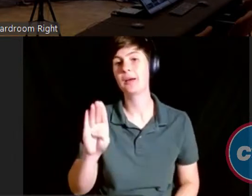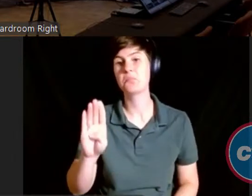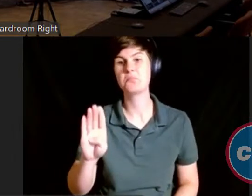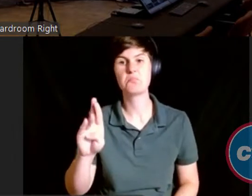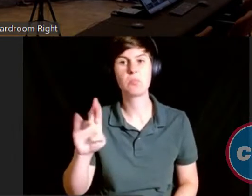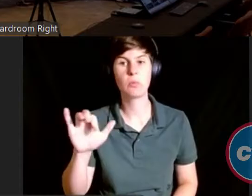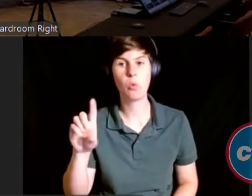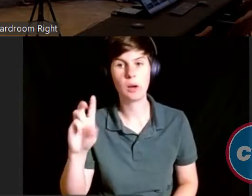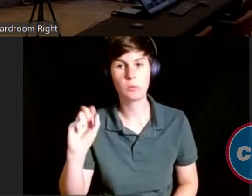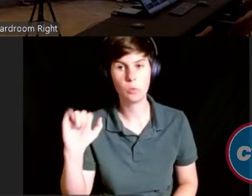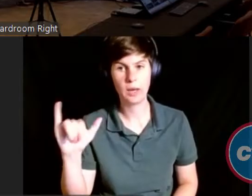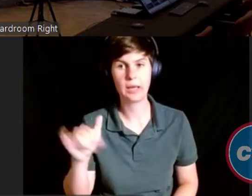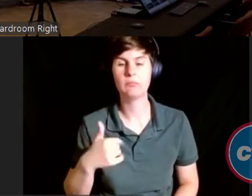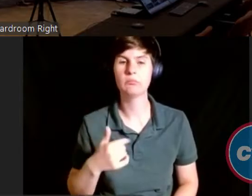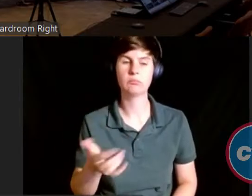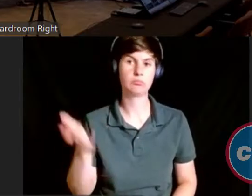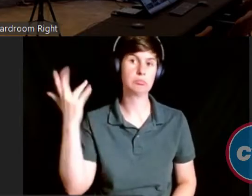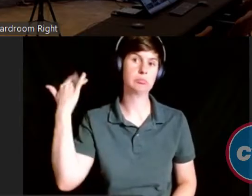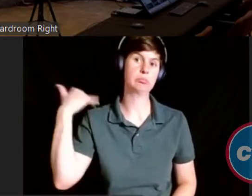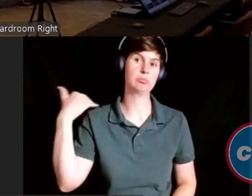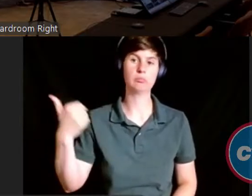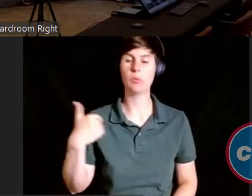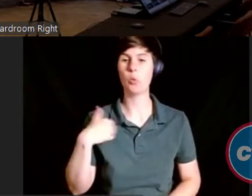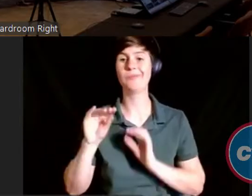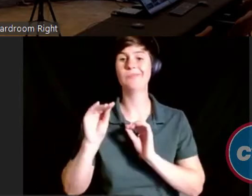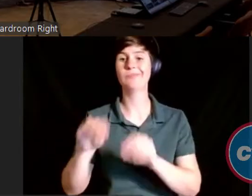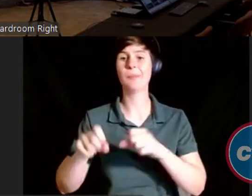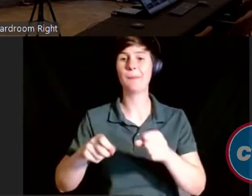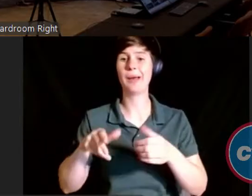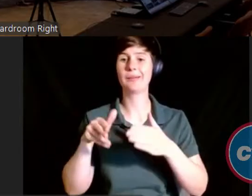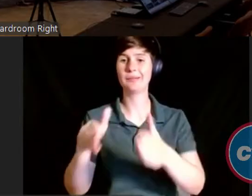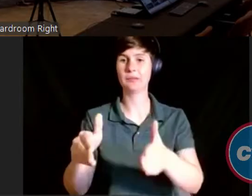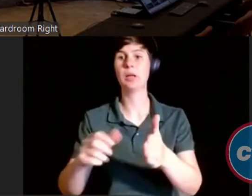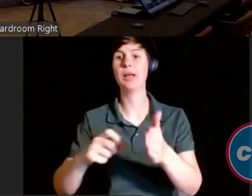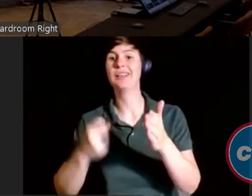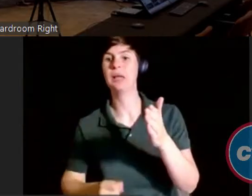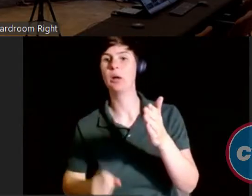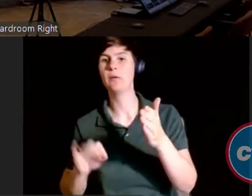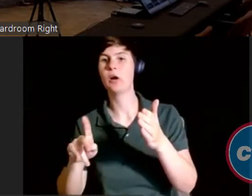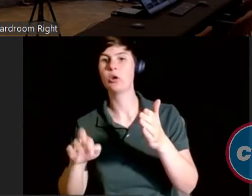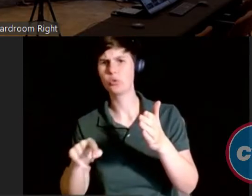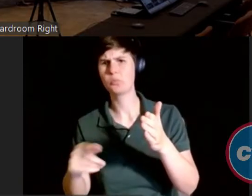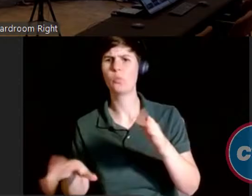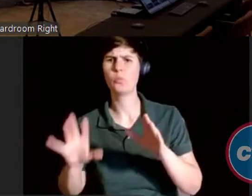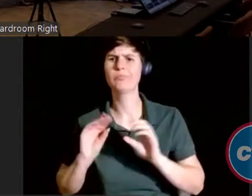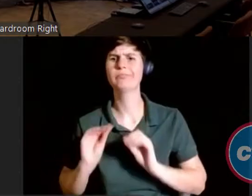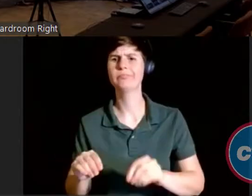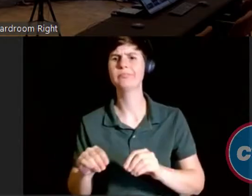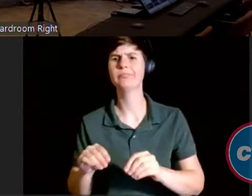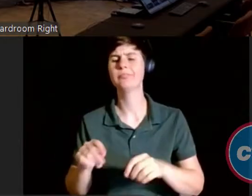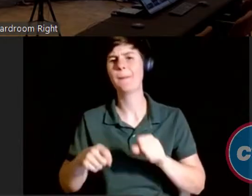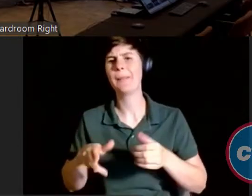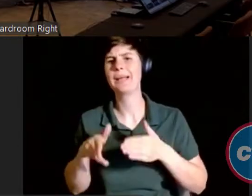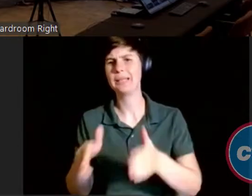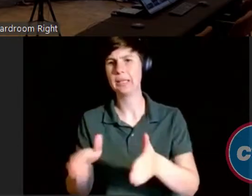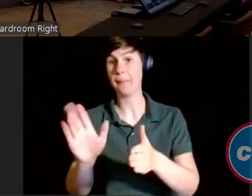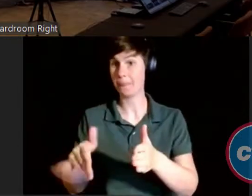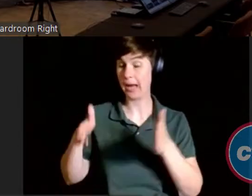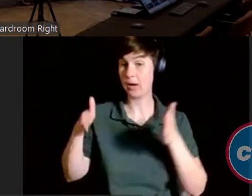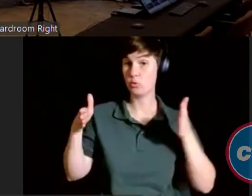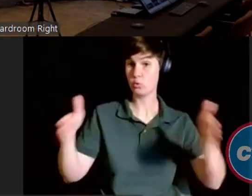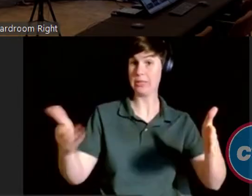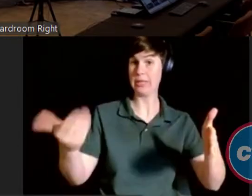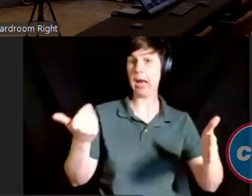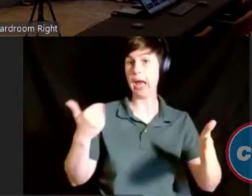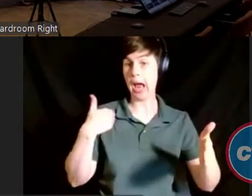a decade ago, we put some bike lanes on Broadway south of Foster. And we saw that was a street that had a lot of